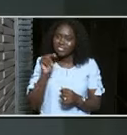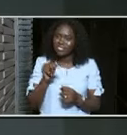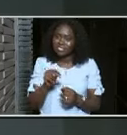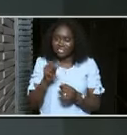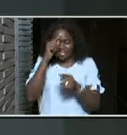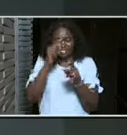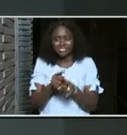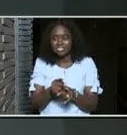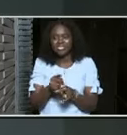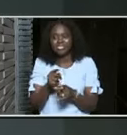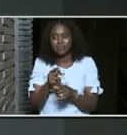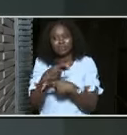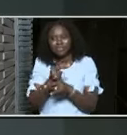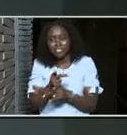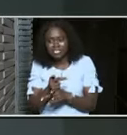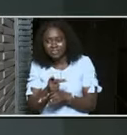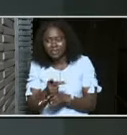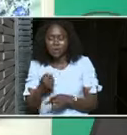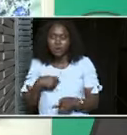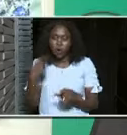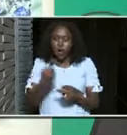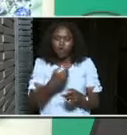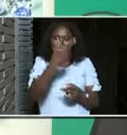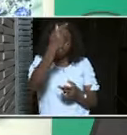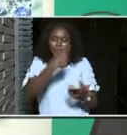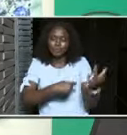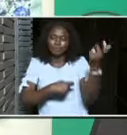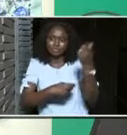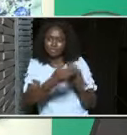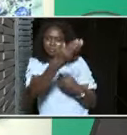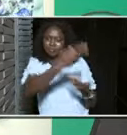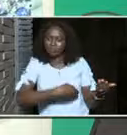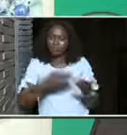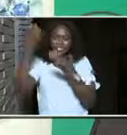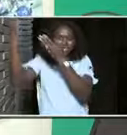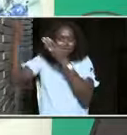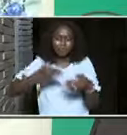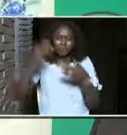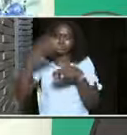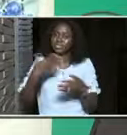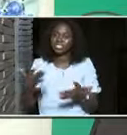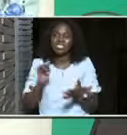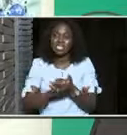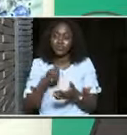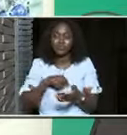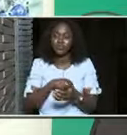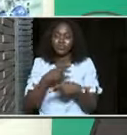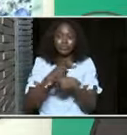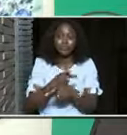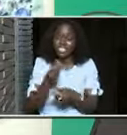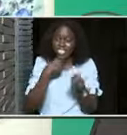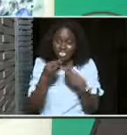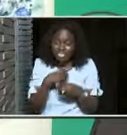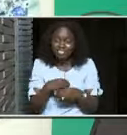We are import-based, so everything that we consume, we actually have to find, not Naira, somebody else's currency, and bring it